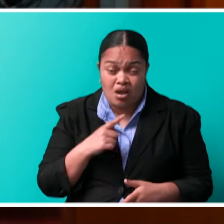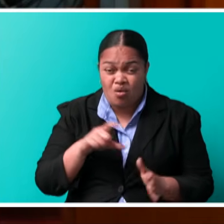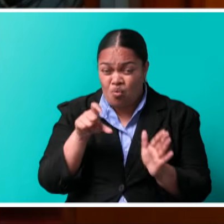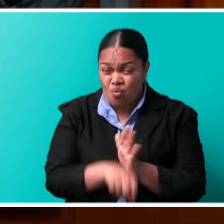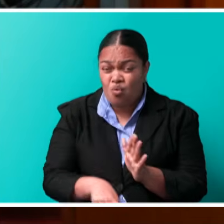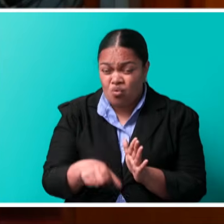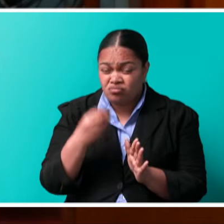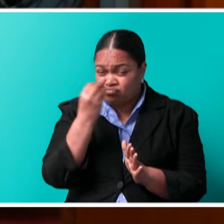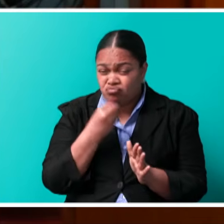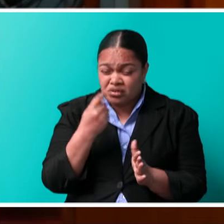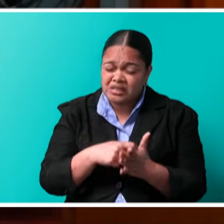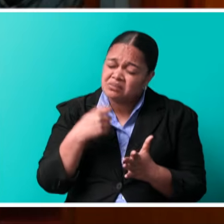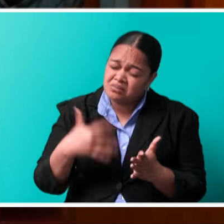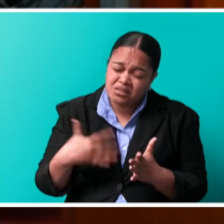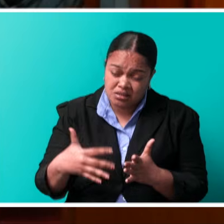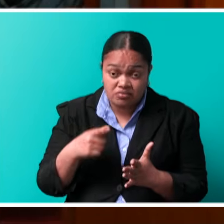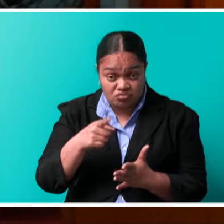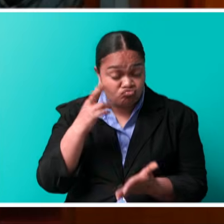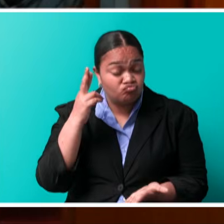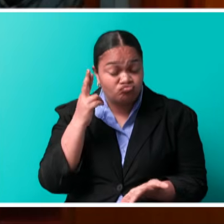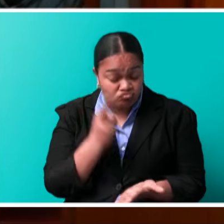cost of living is real.